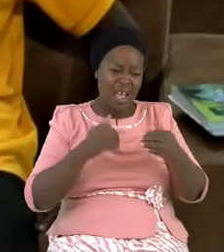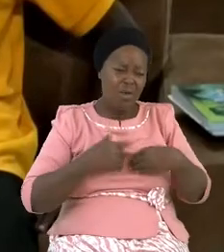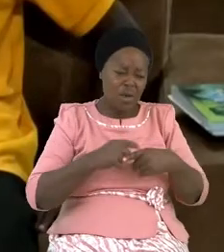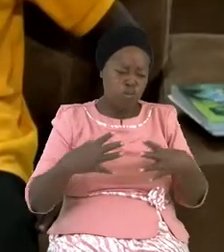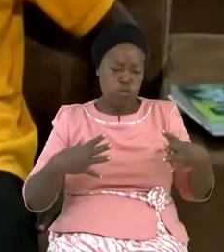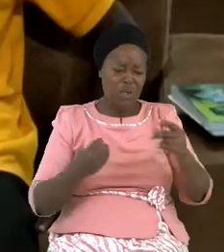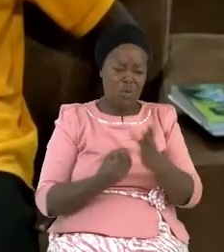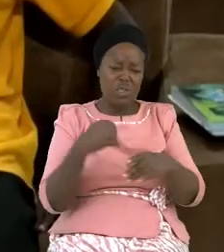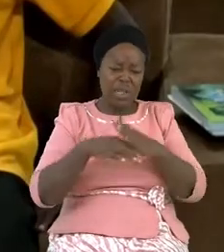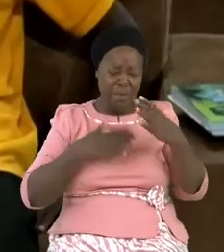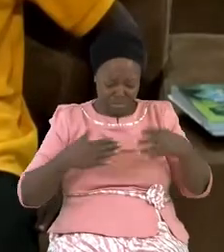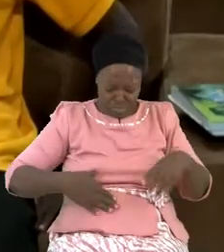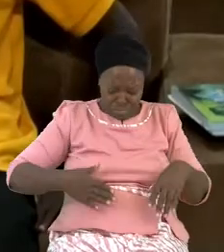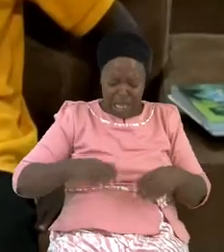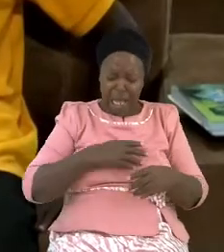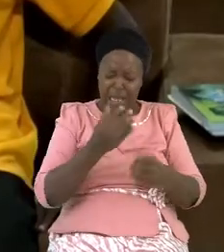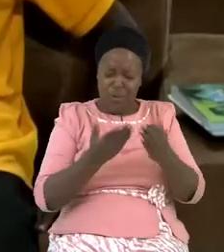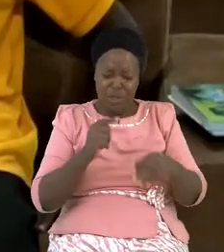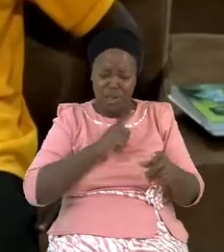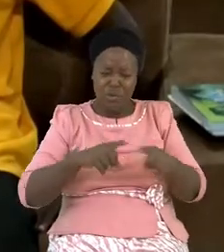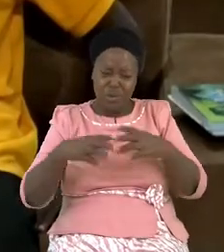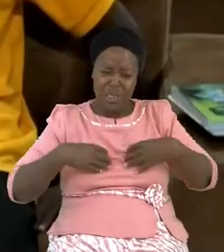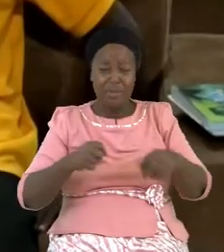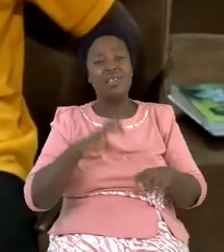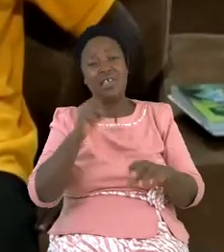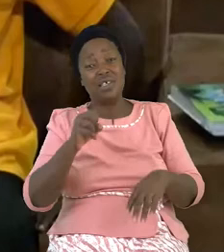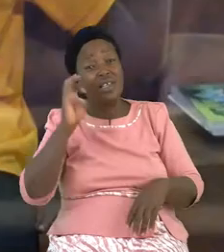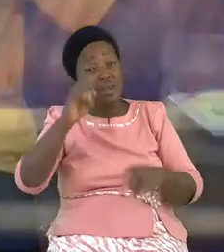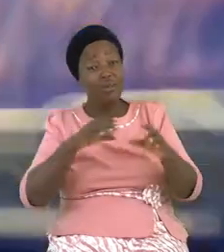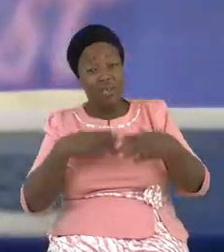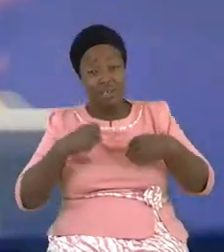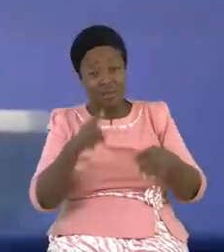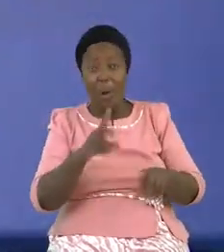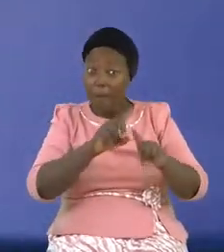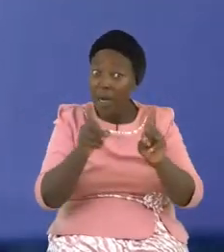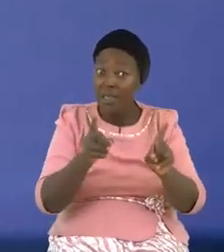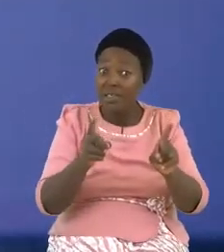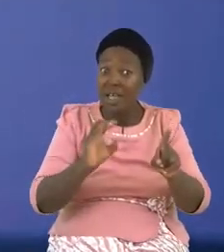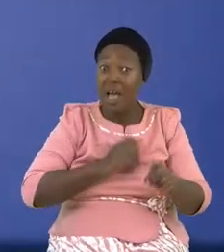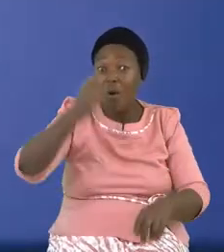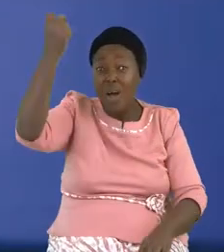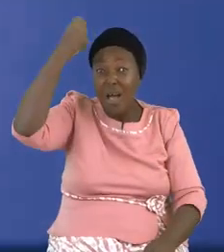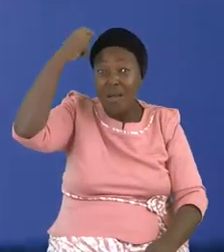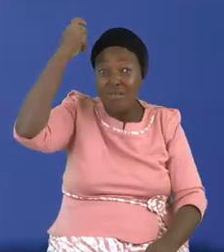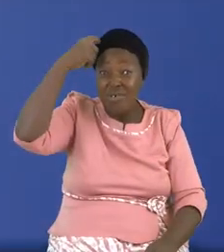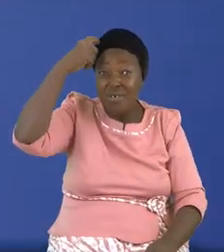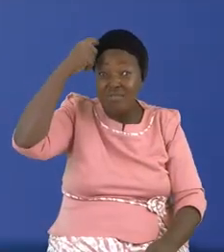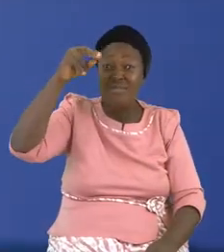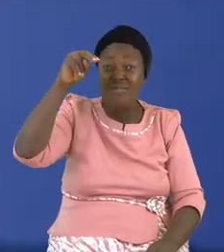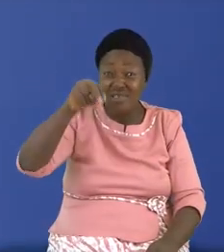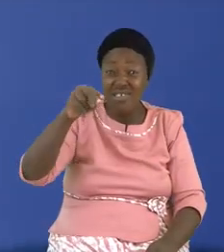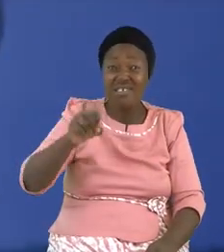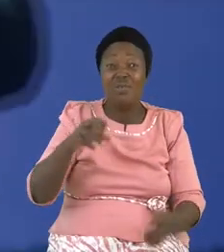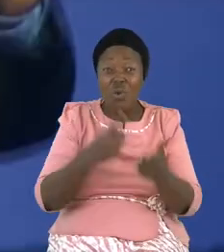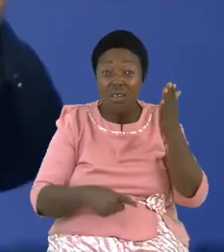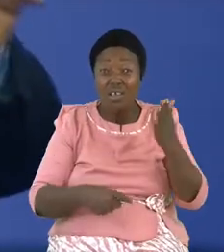my tummy, I want the Lord to heal. Of course he will heal you, but our brain needs healing. I don't want